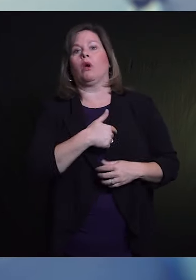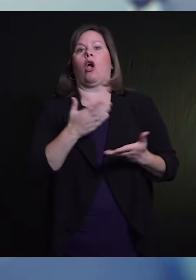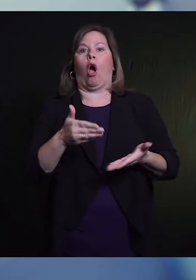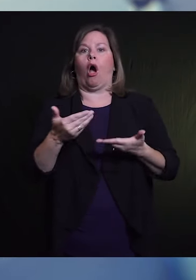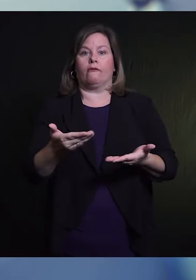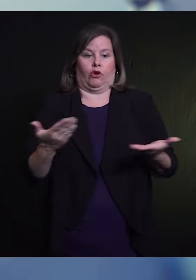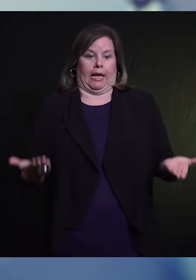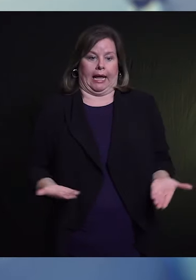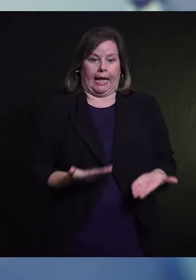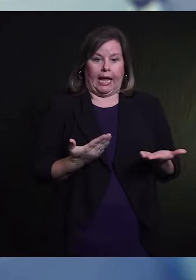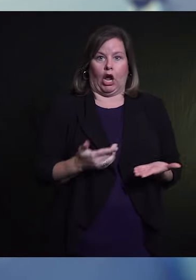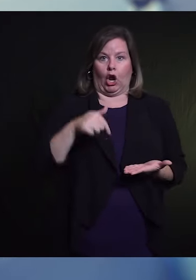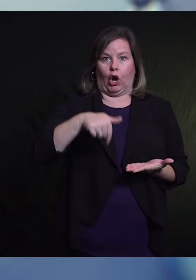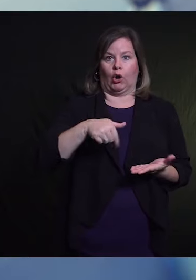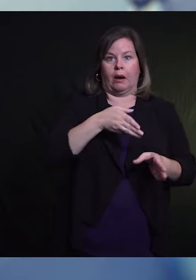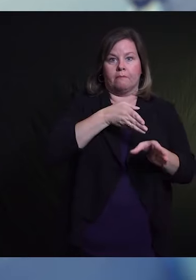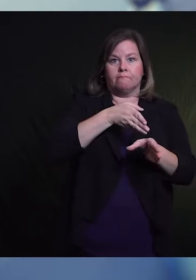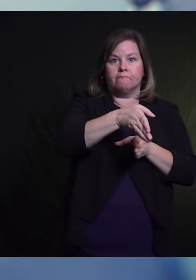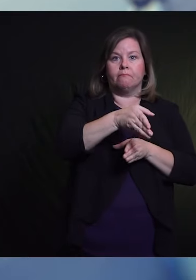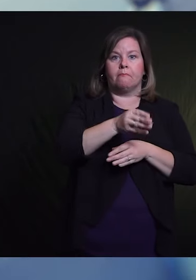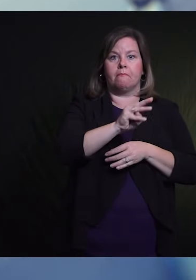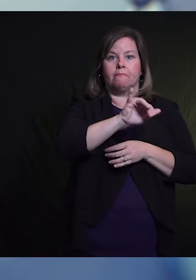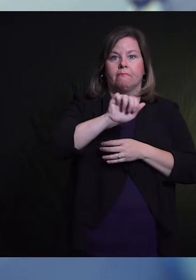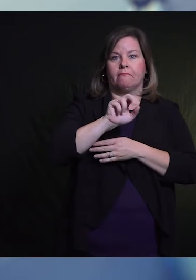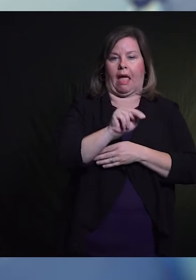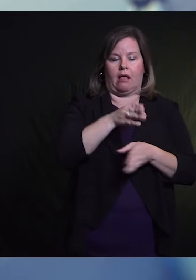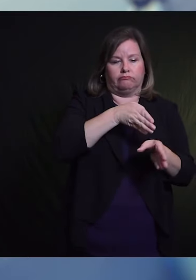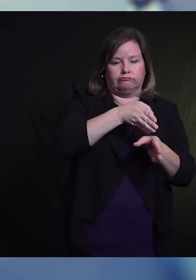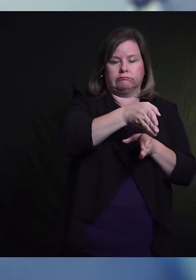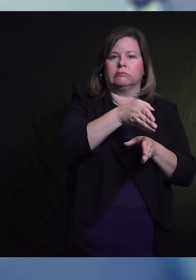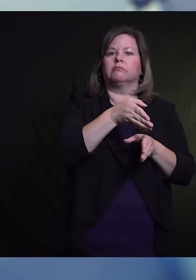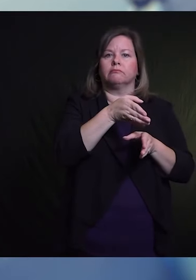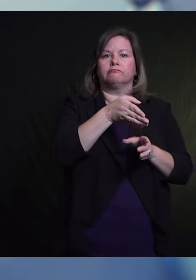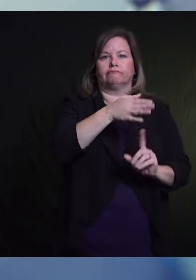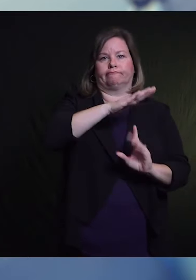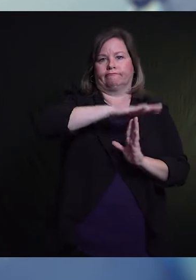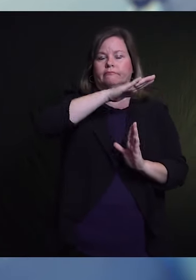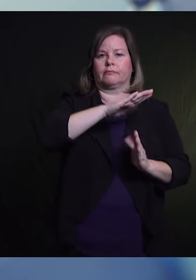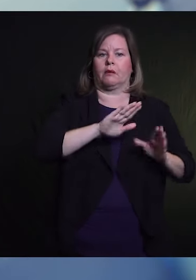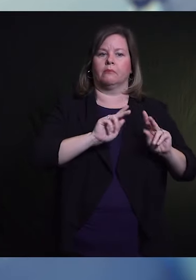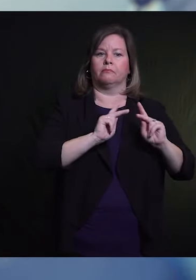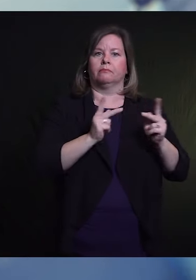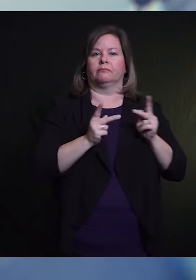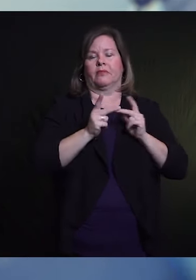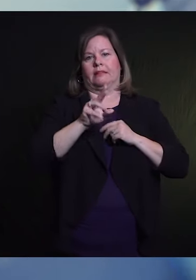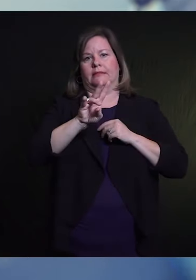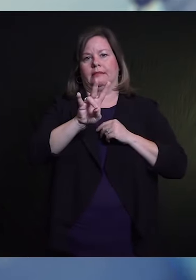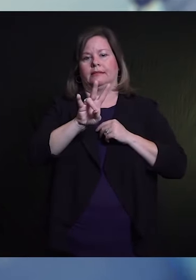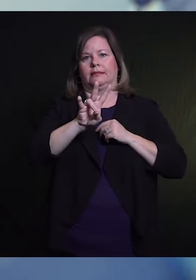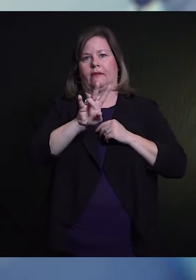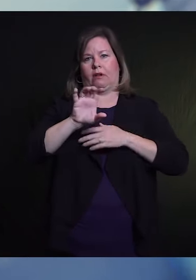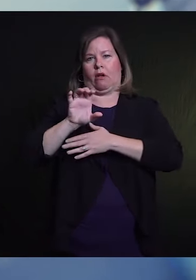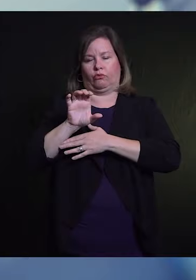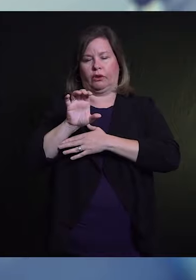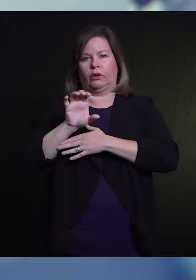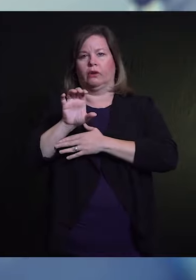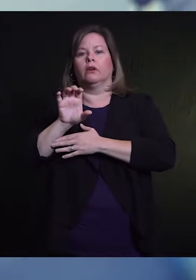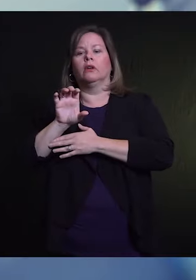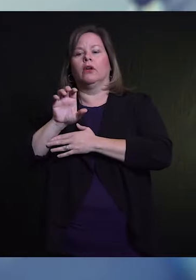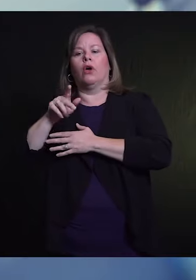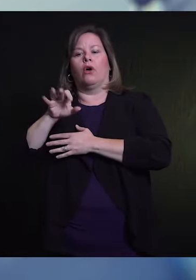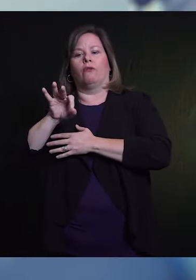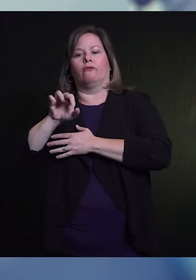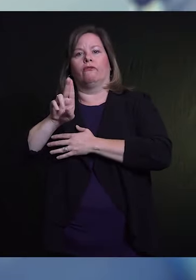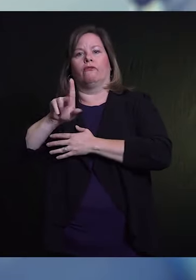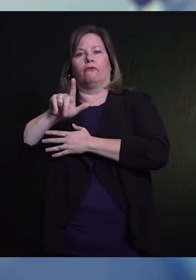here at our main location at 700 Fuller, and that's on Mondays and Wednesdays from 9 a.m. to 12 p.m.